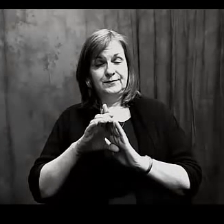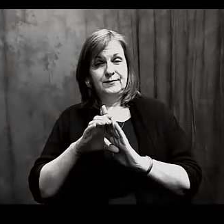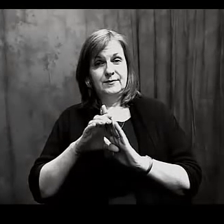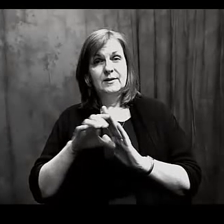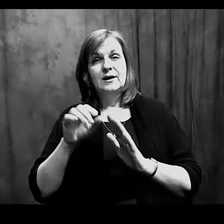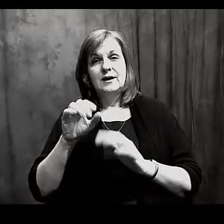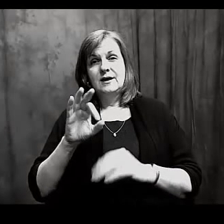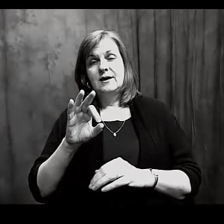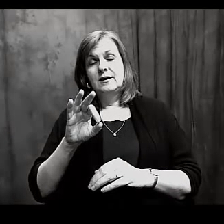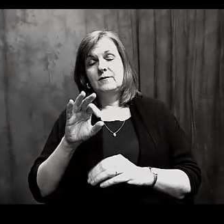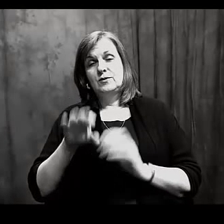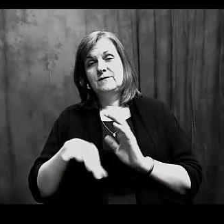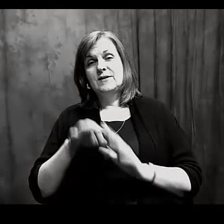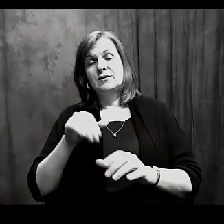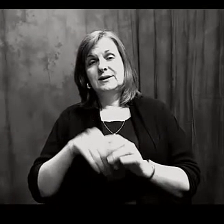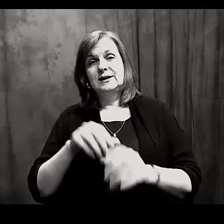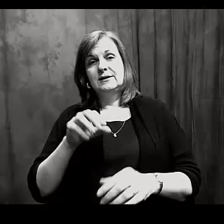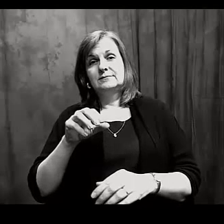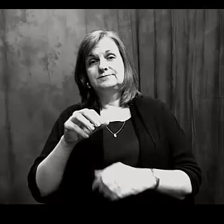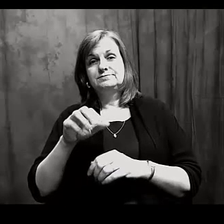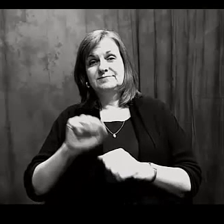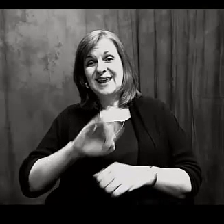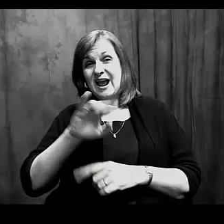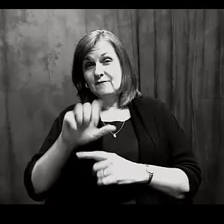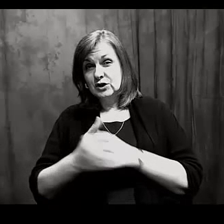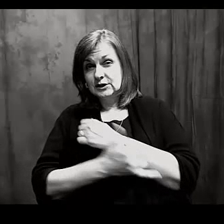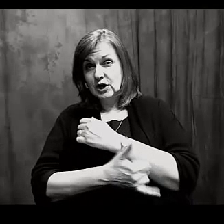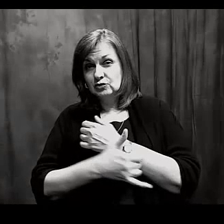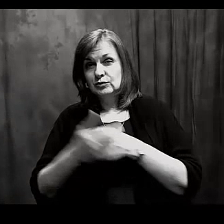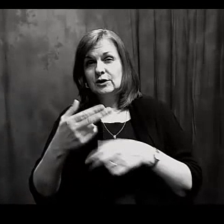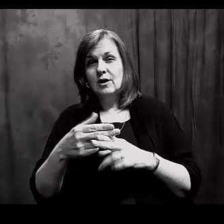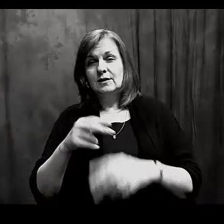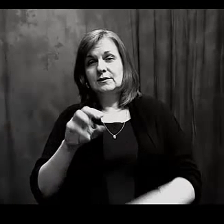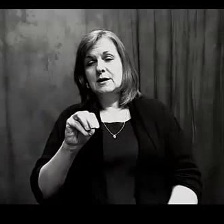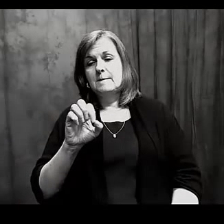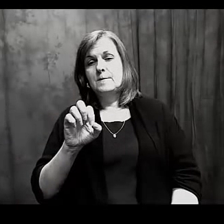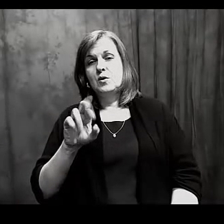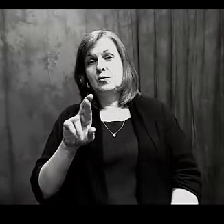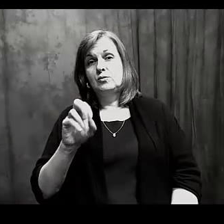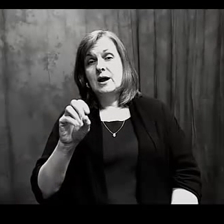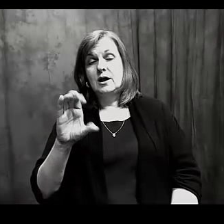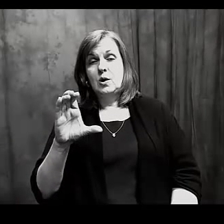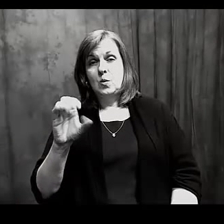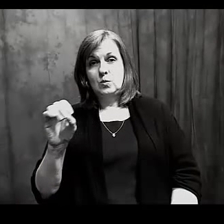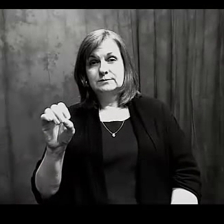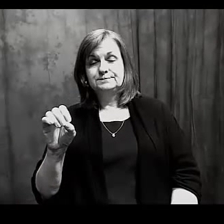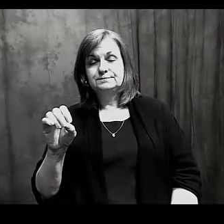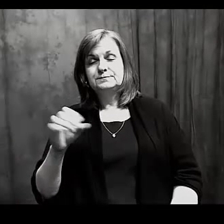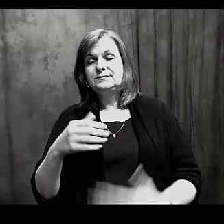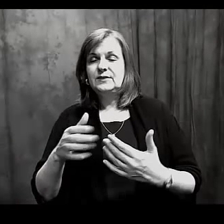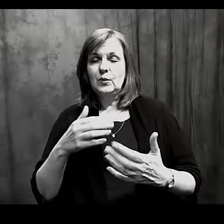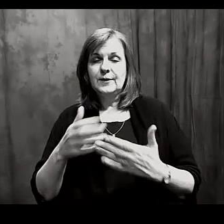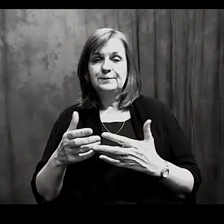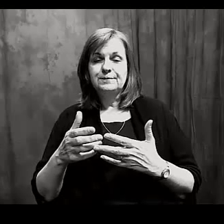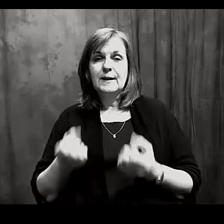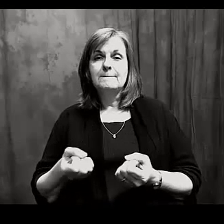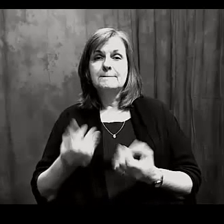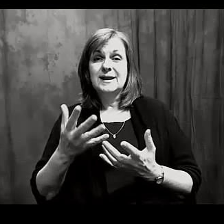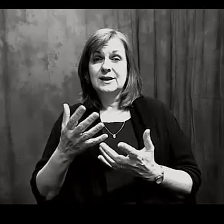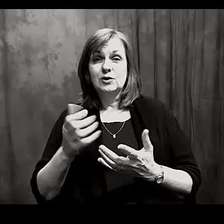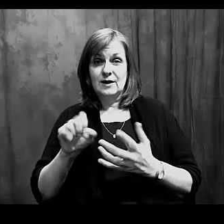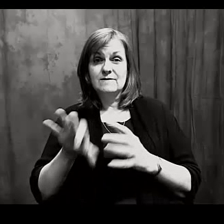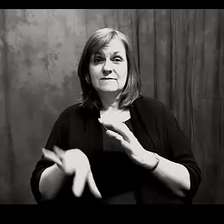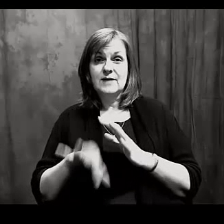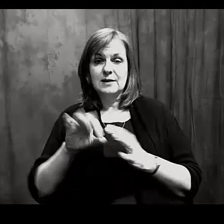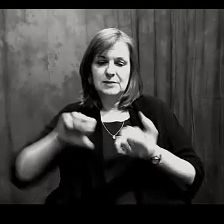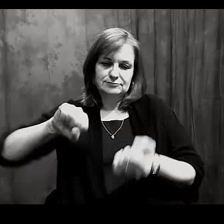particular was actually found in Morocco, if you're interested. But many of them today can be found